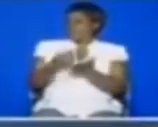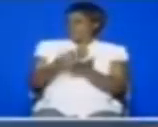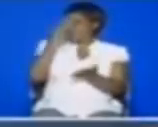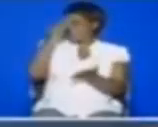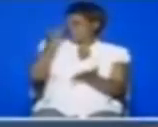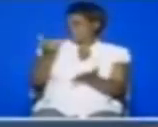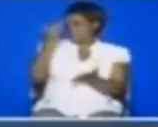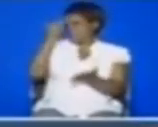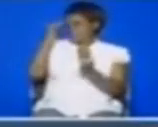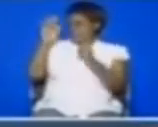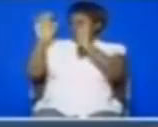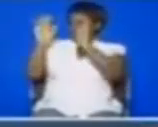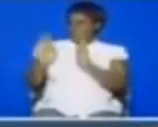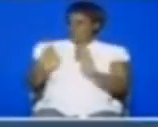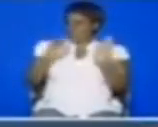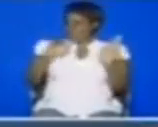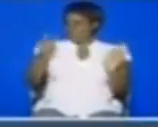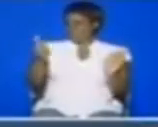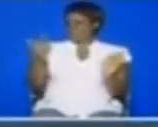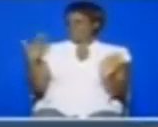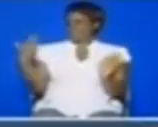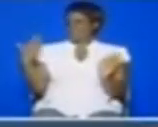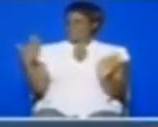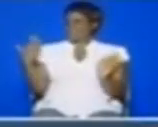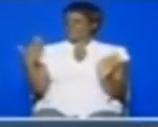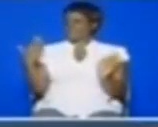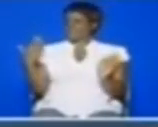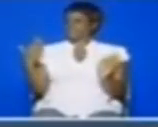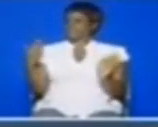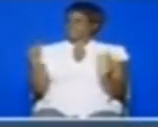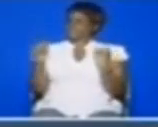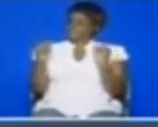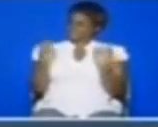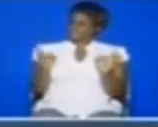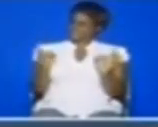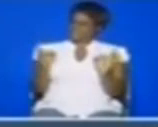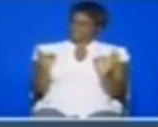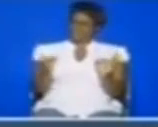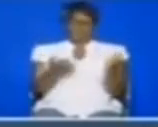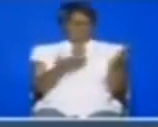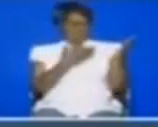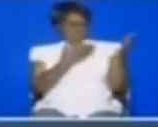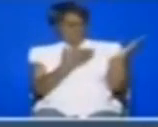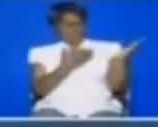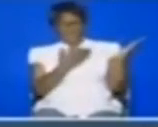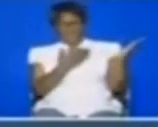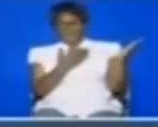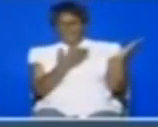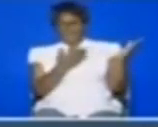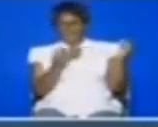for campaigns? And the other thing to look at it is, if Esther Passaris